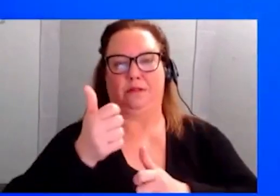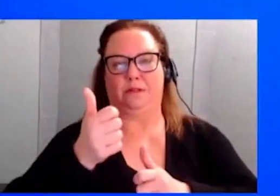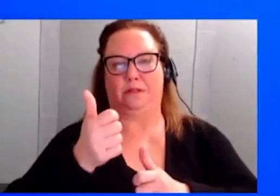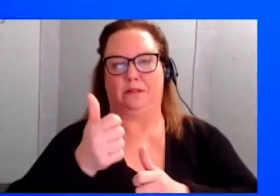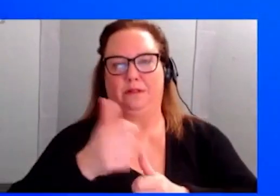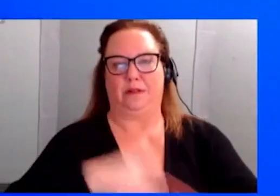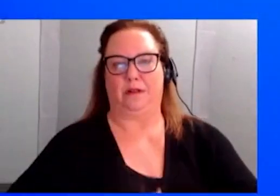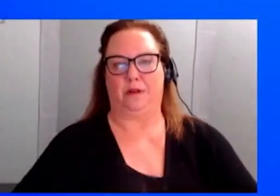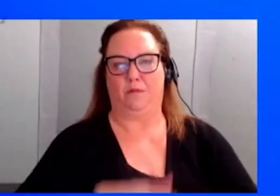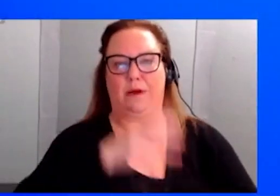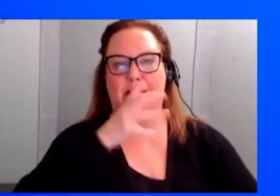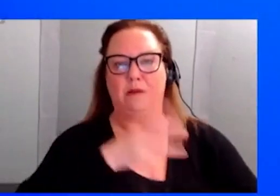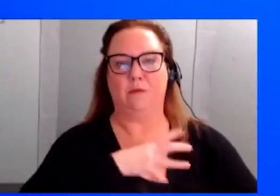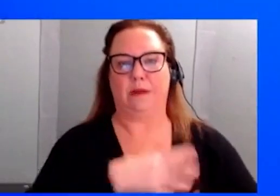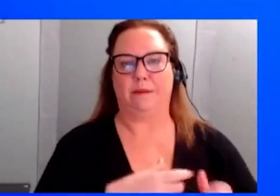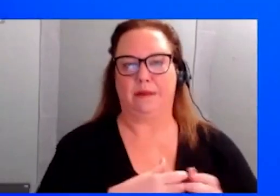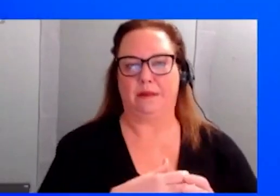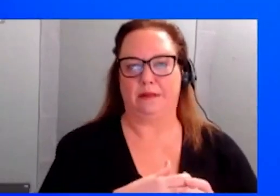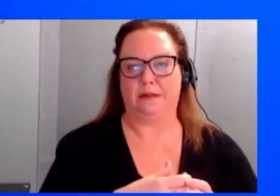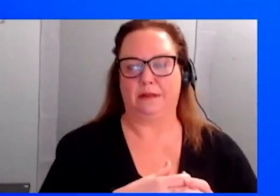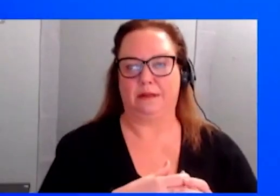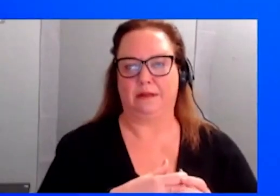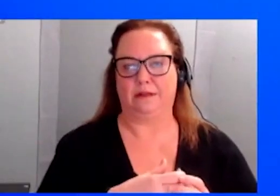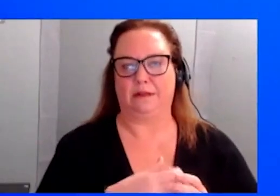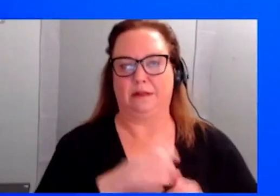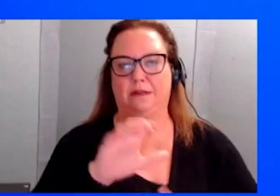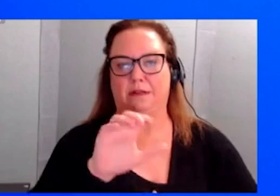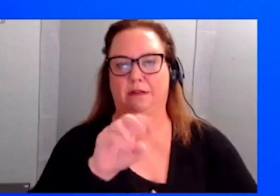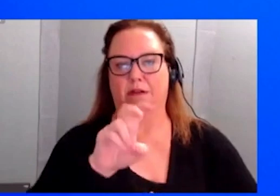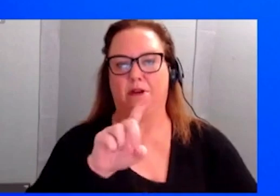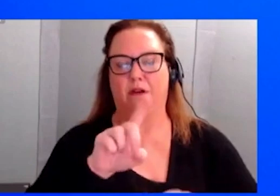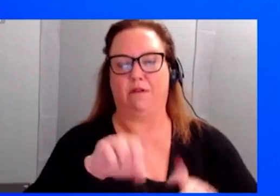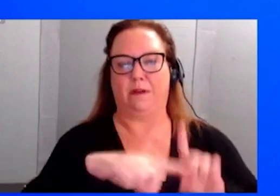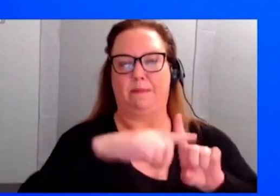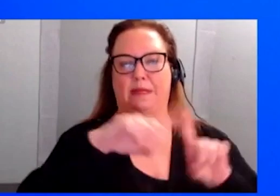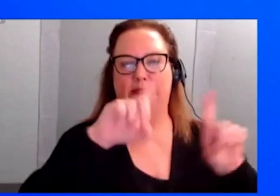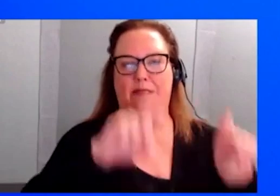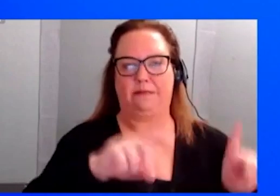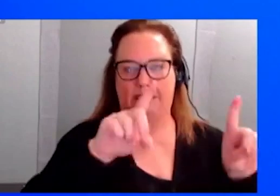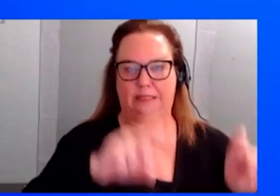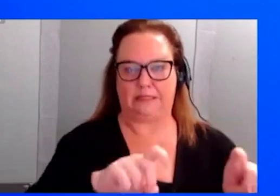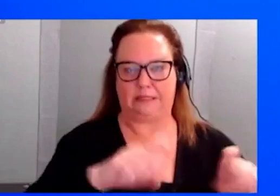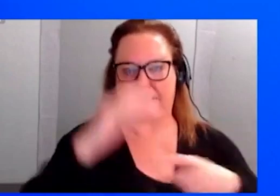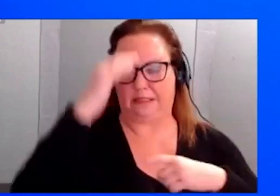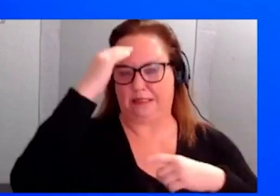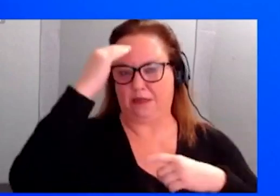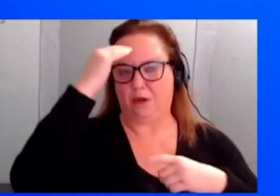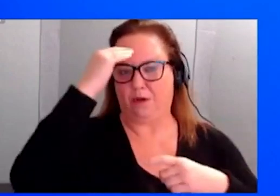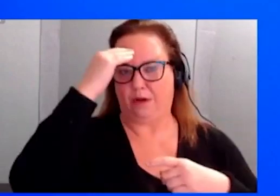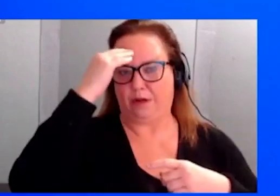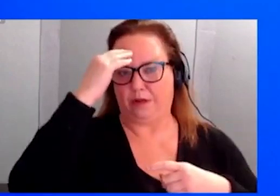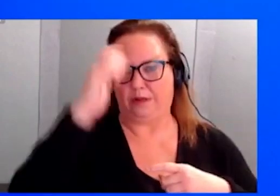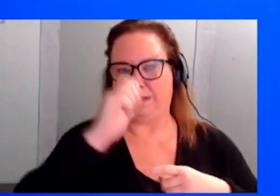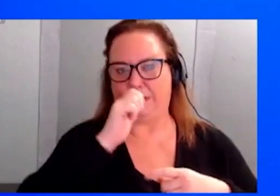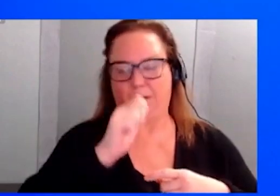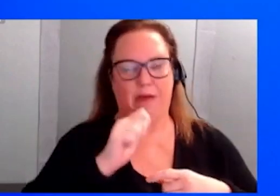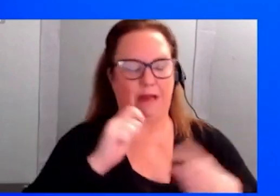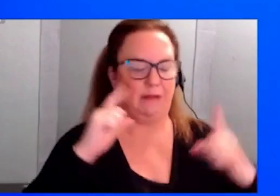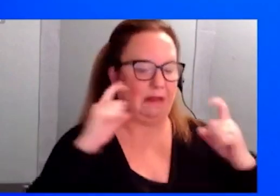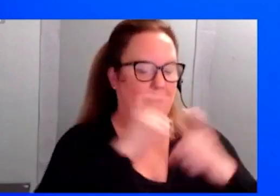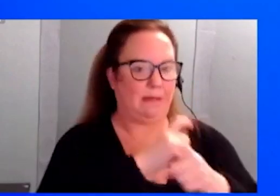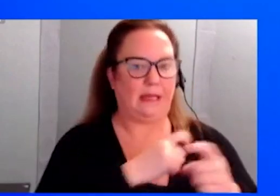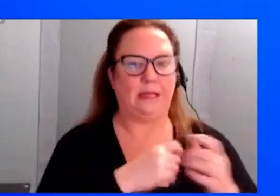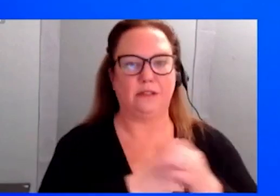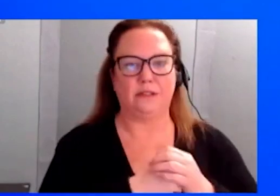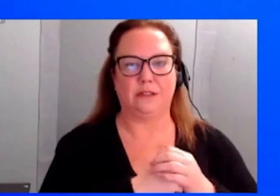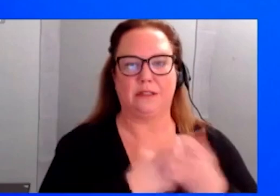women having a COVID positive test, knowing that they wouldn't have complications, still